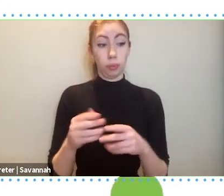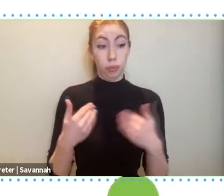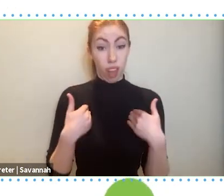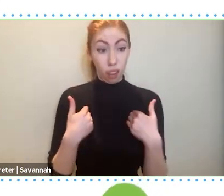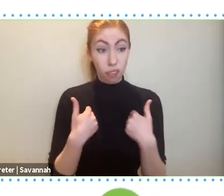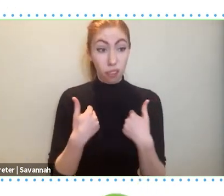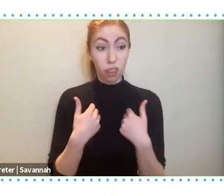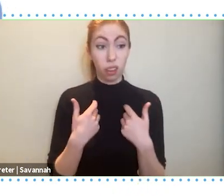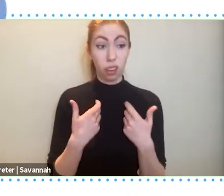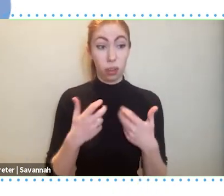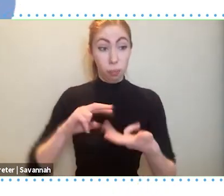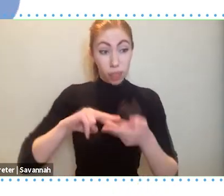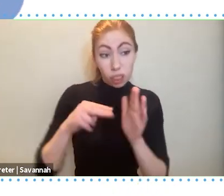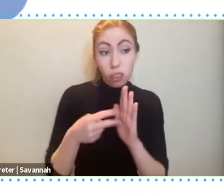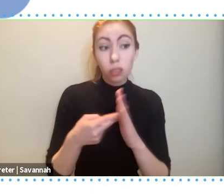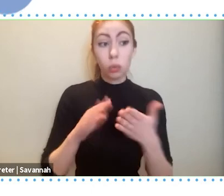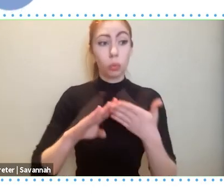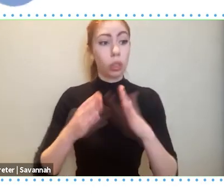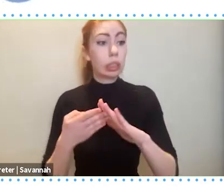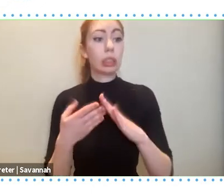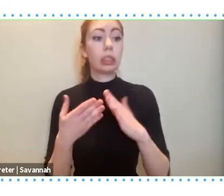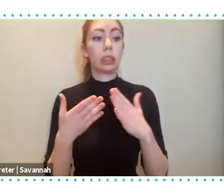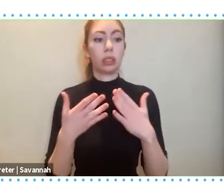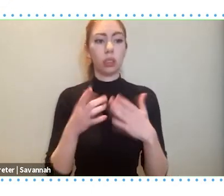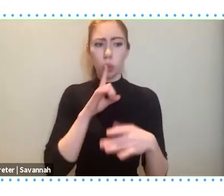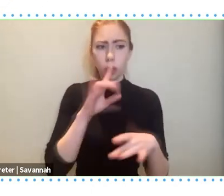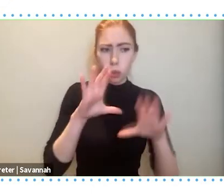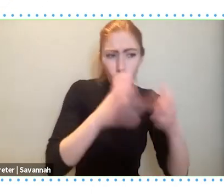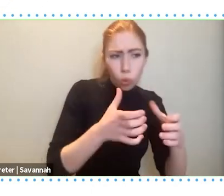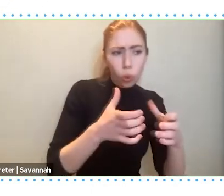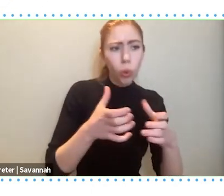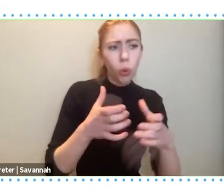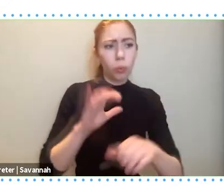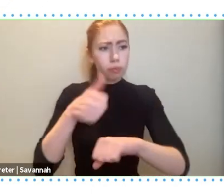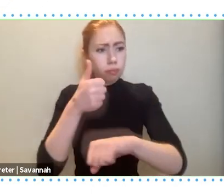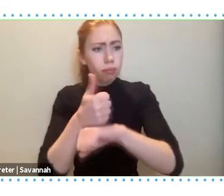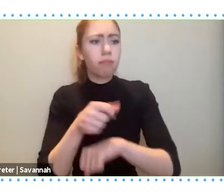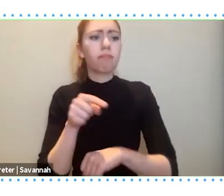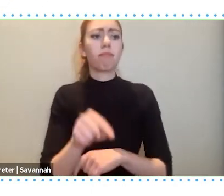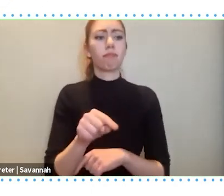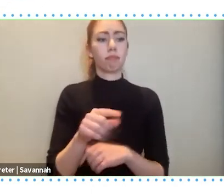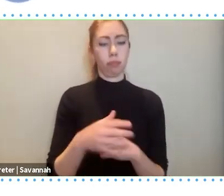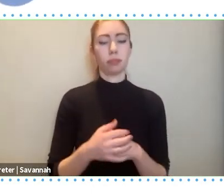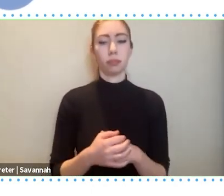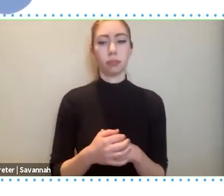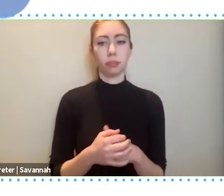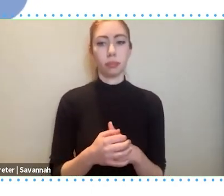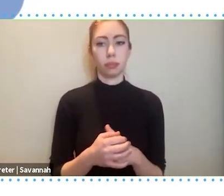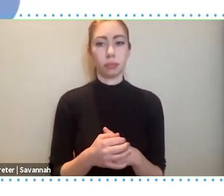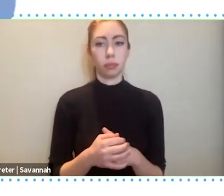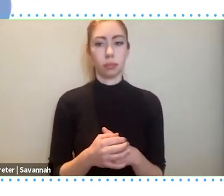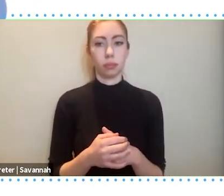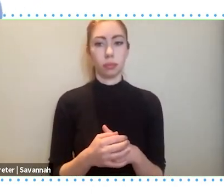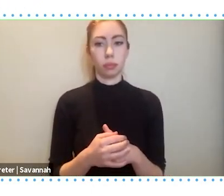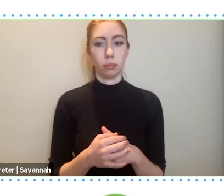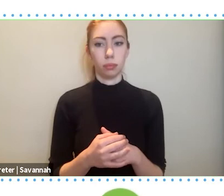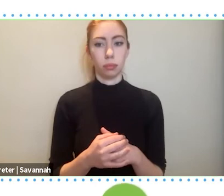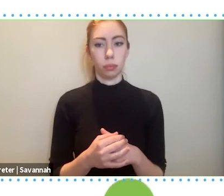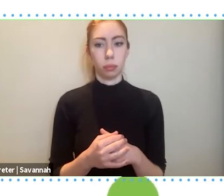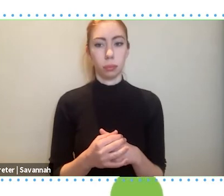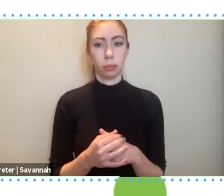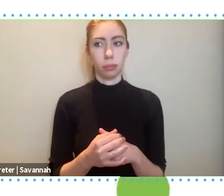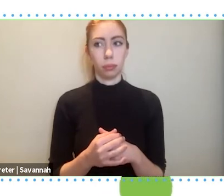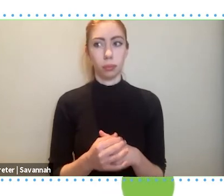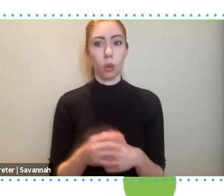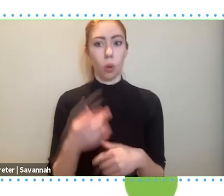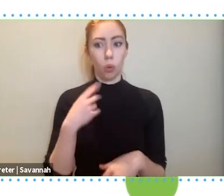of knowing? And so we try to bring that in to the report to think about, okay, we are questioning governance and what